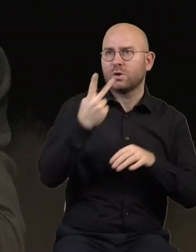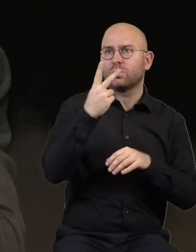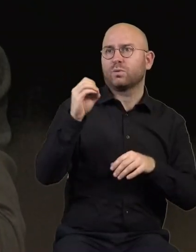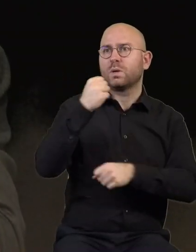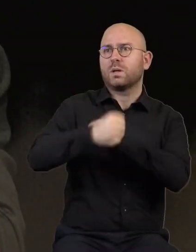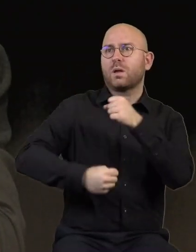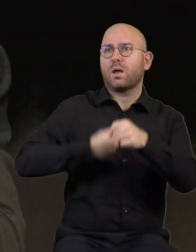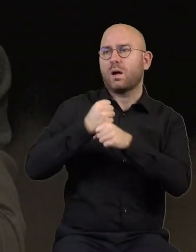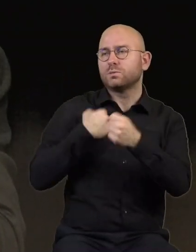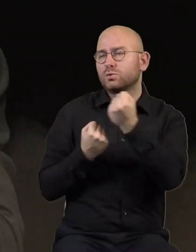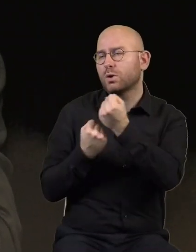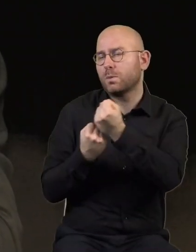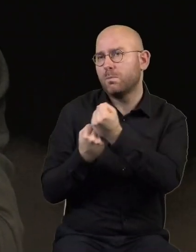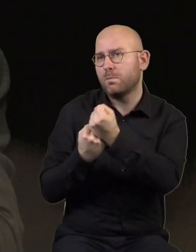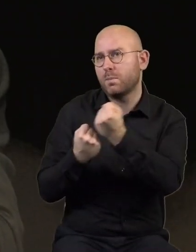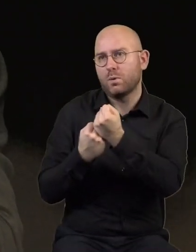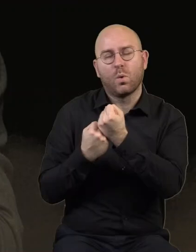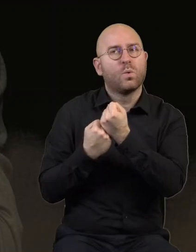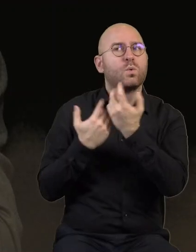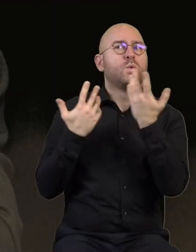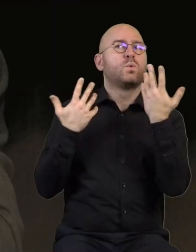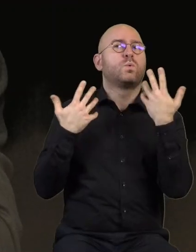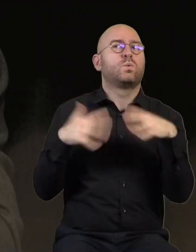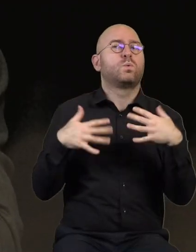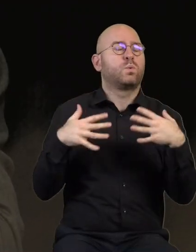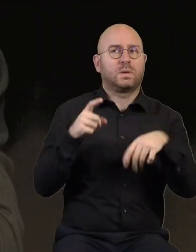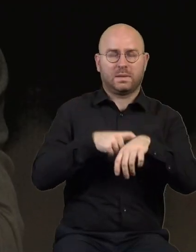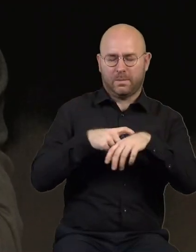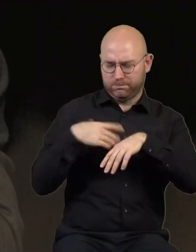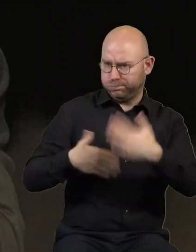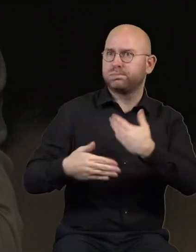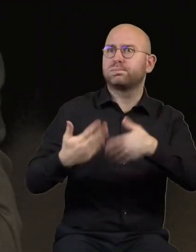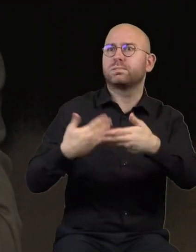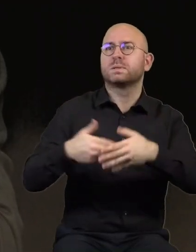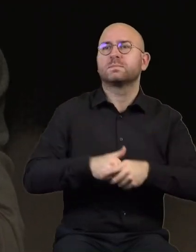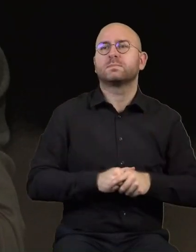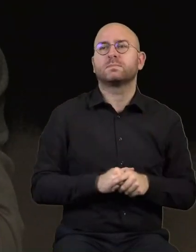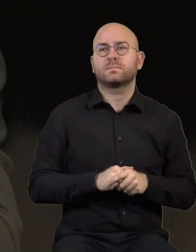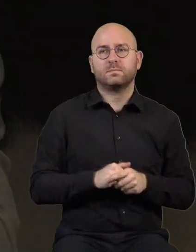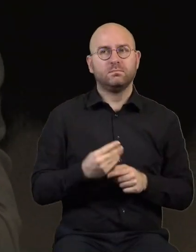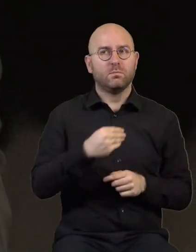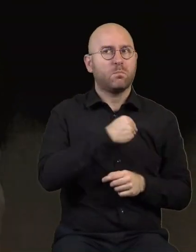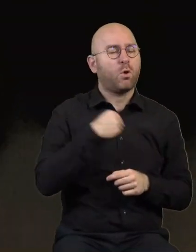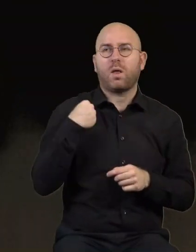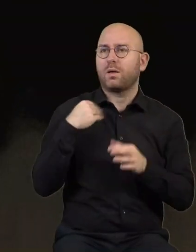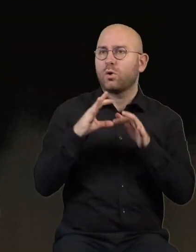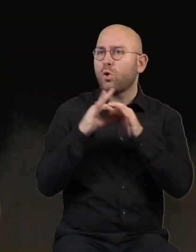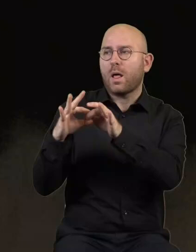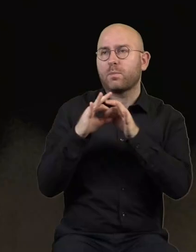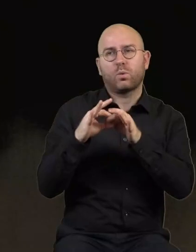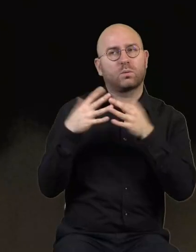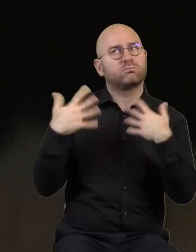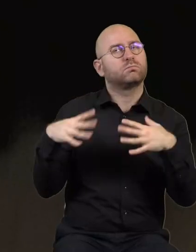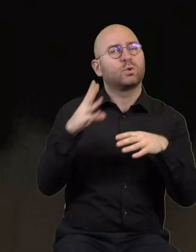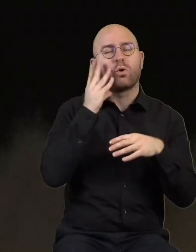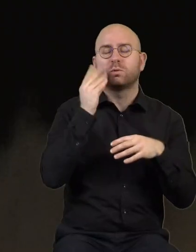Poland with the managing authorities, with the beneficiaries, and with SUPT as well. and we had the opportunity to attend their 10-year